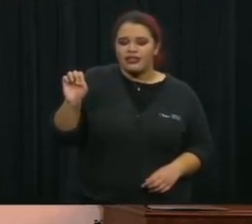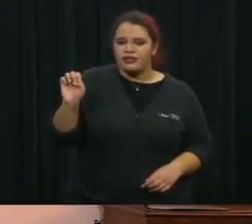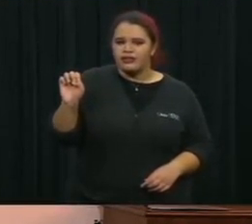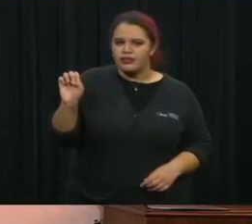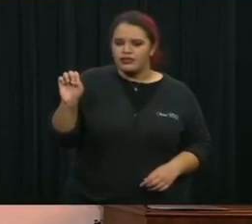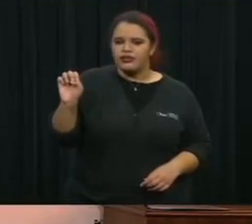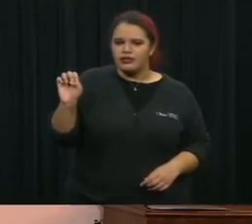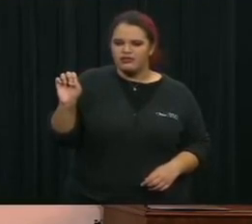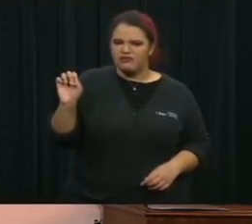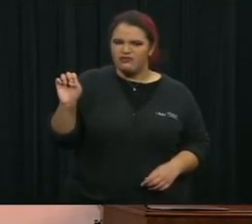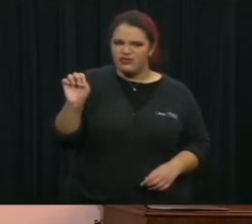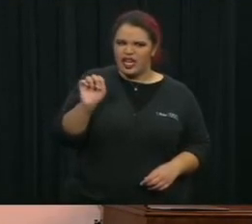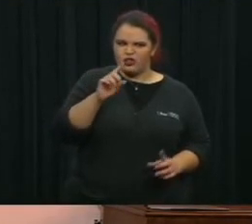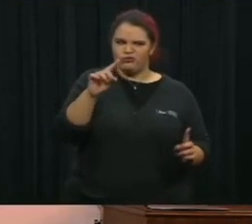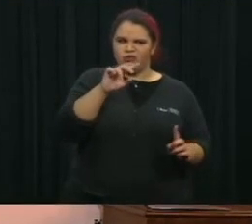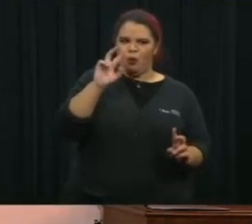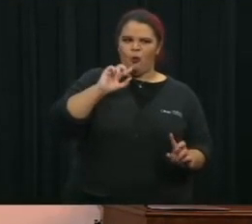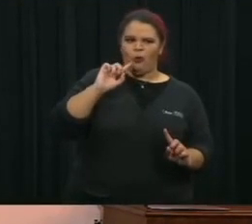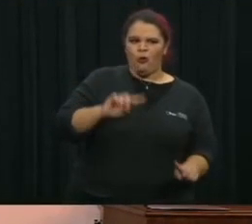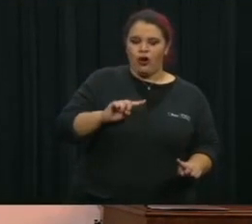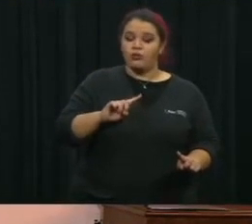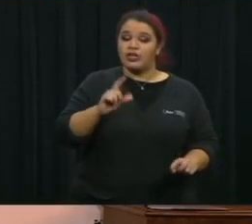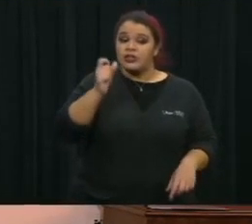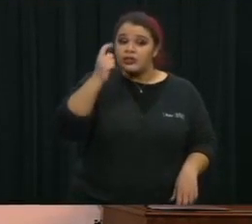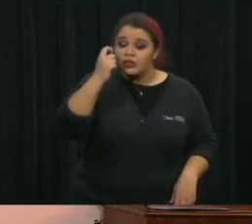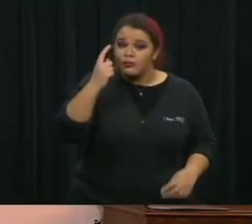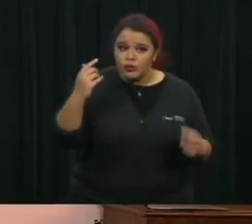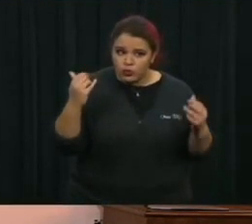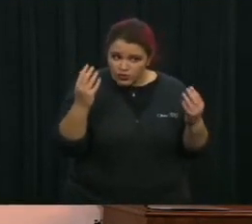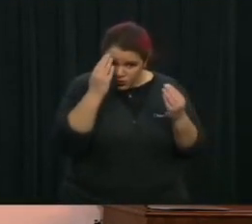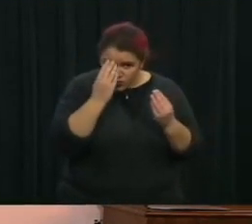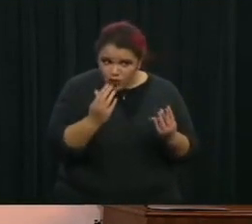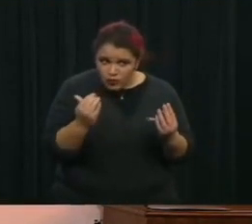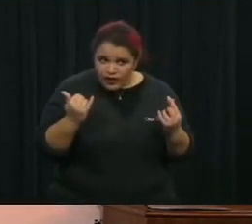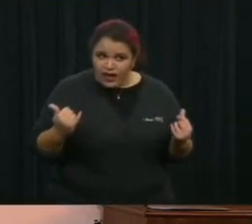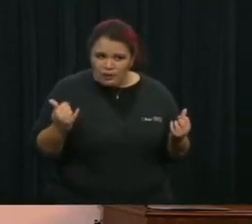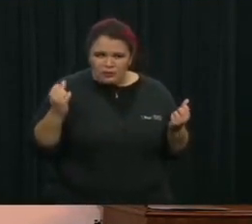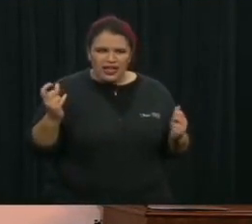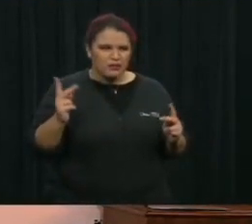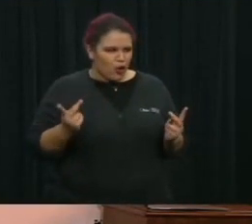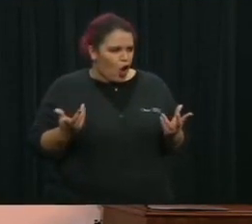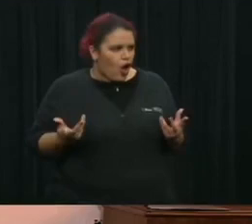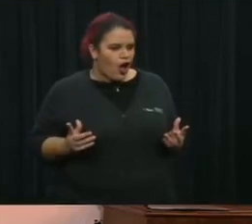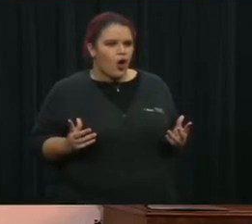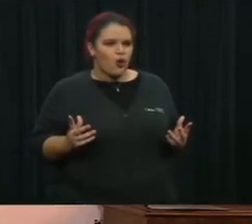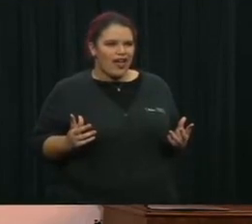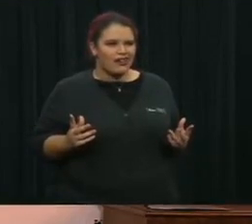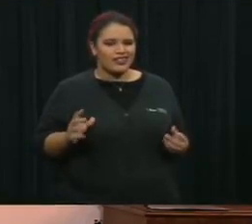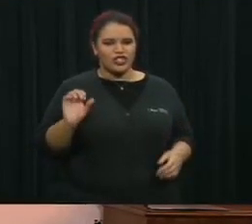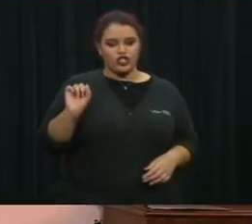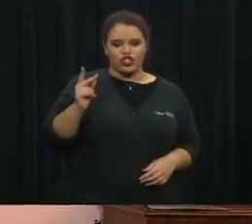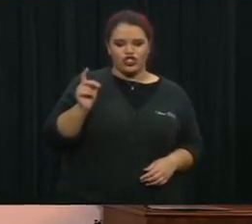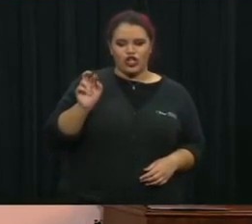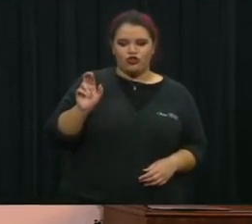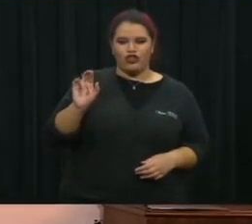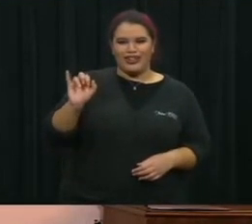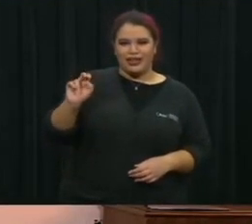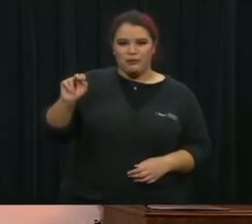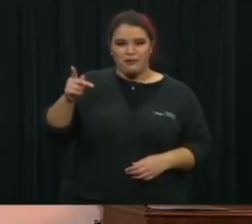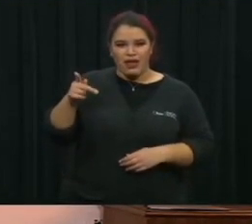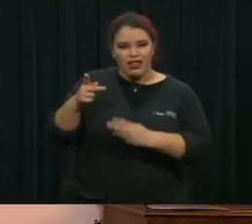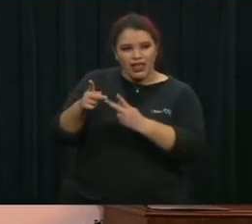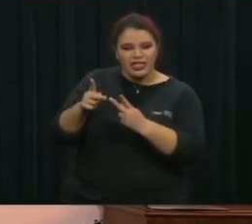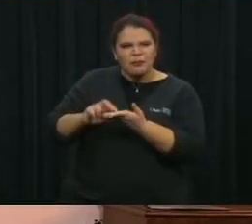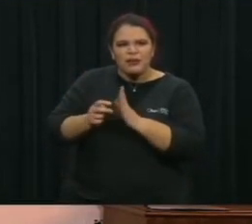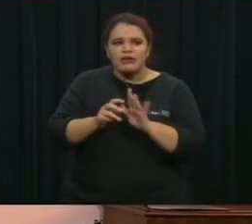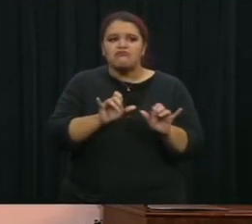well. But many Ohioans are doing that, and we're asking any Ohioan who can do that to do that.